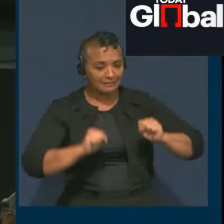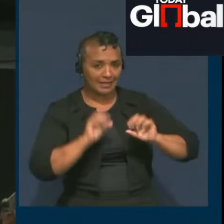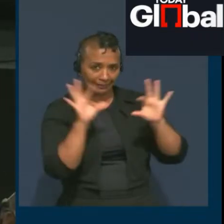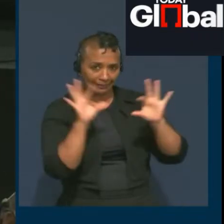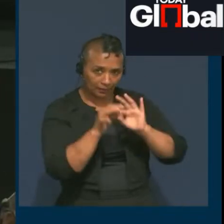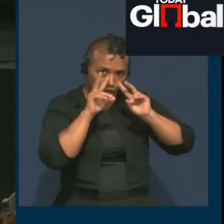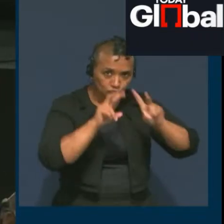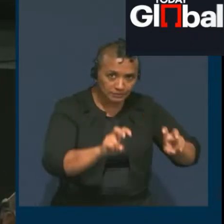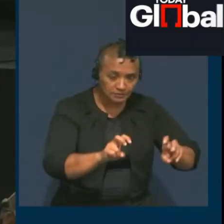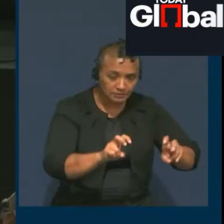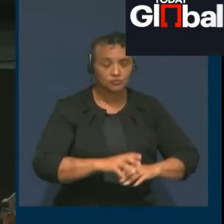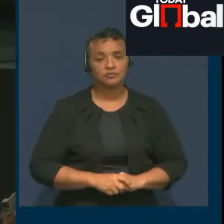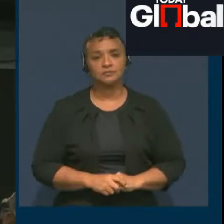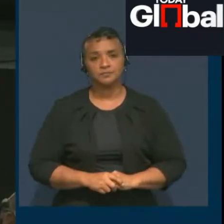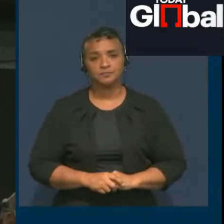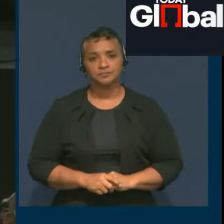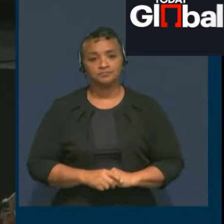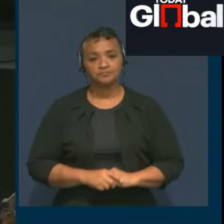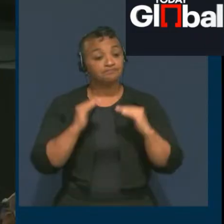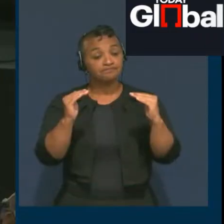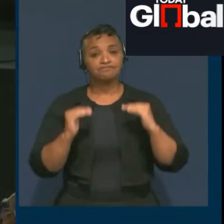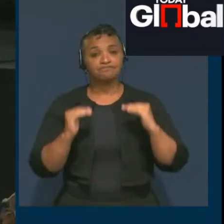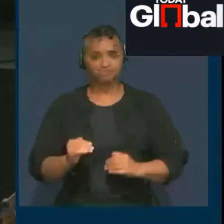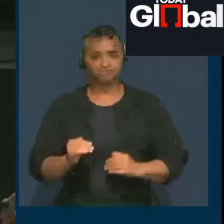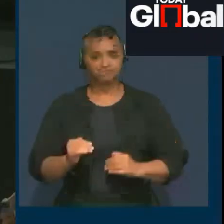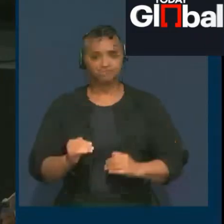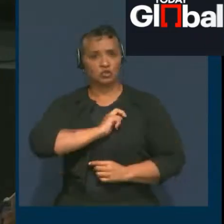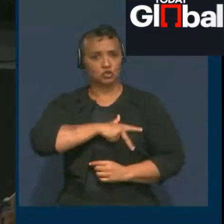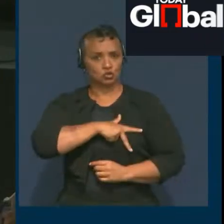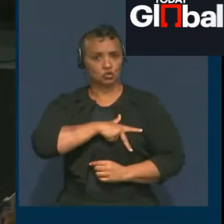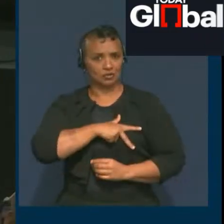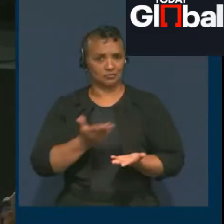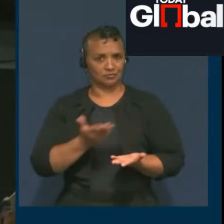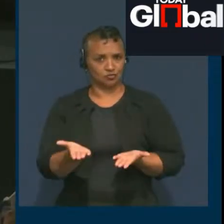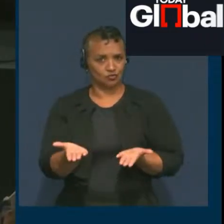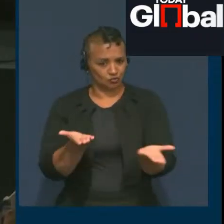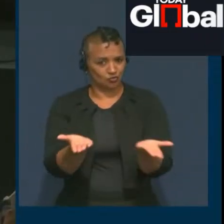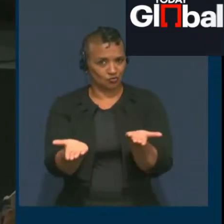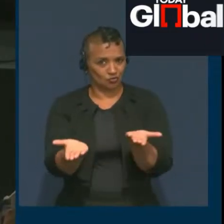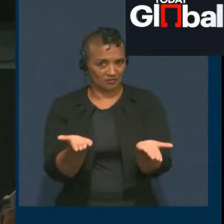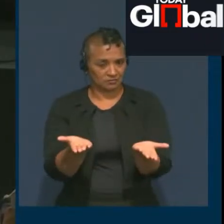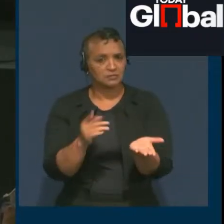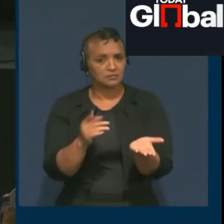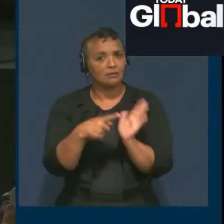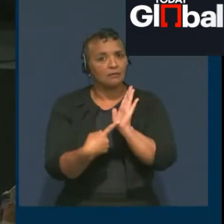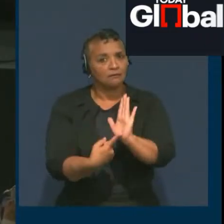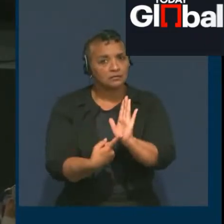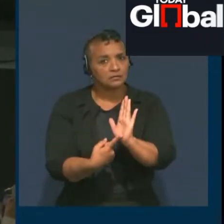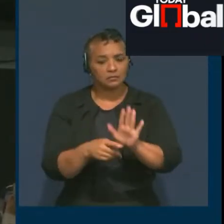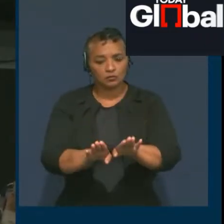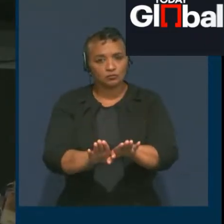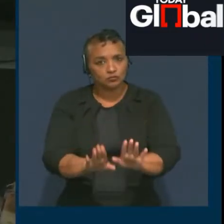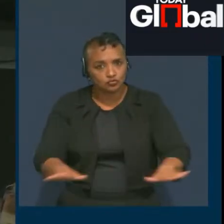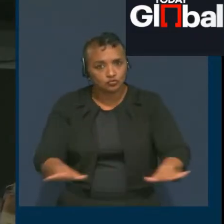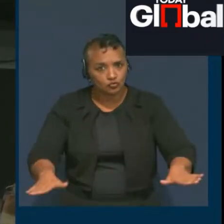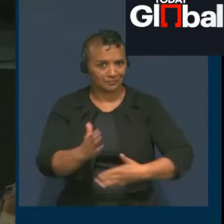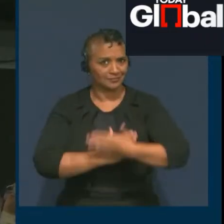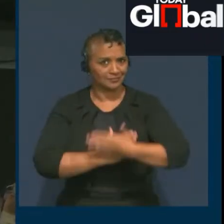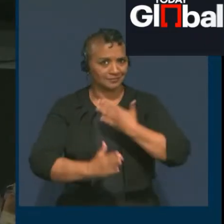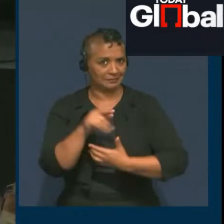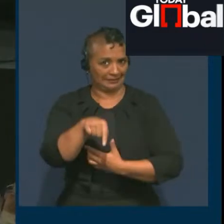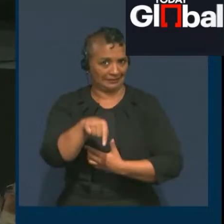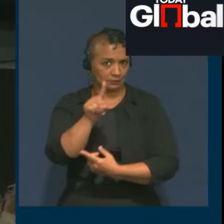relate to social services specifically related to children with disabilities.